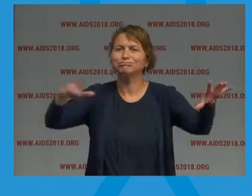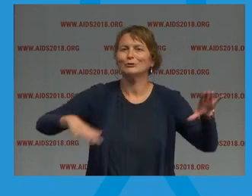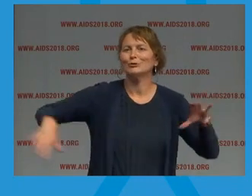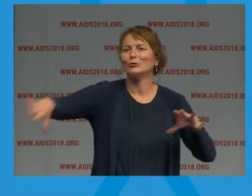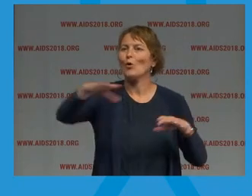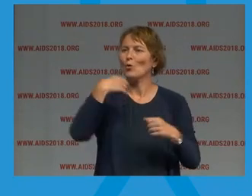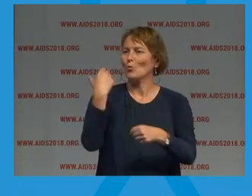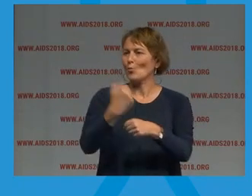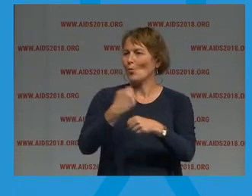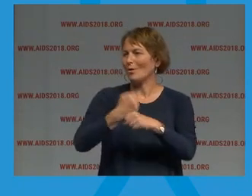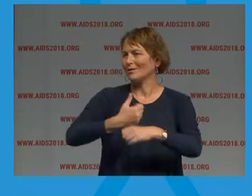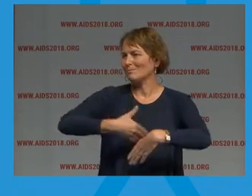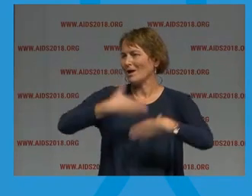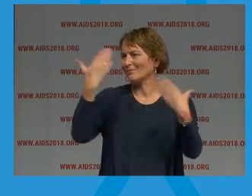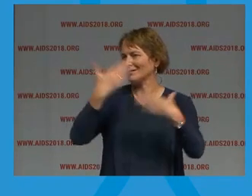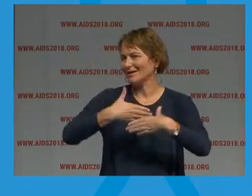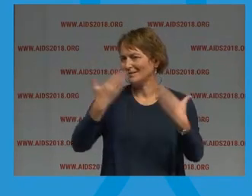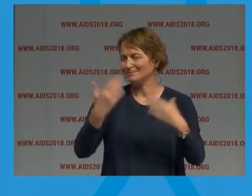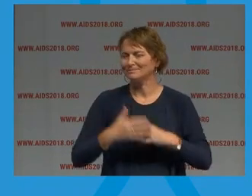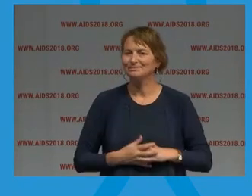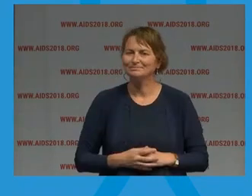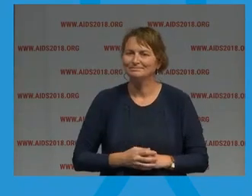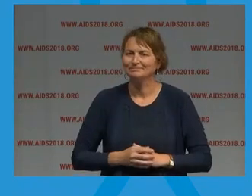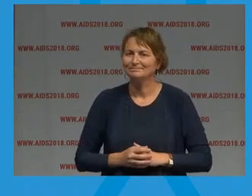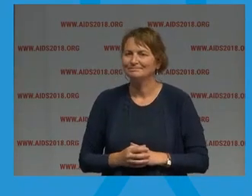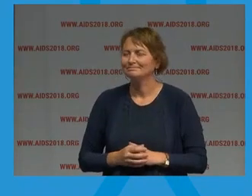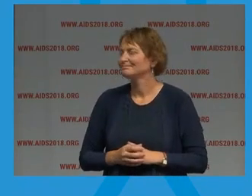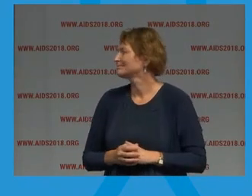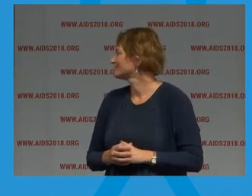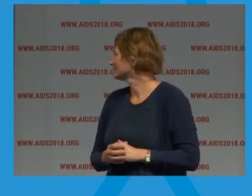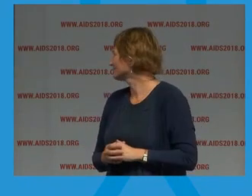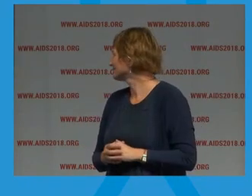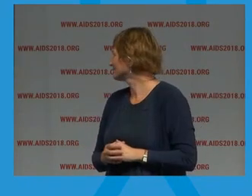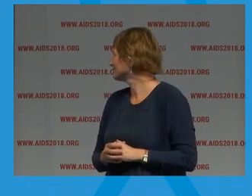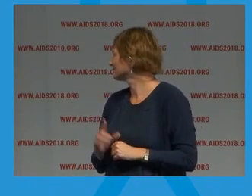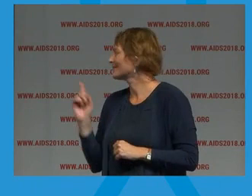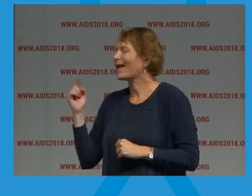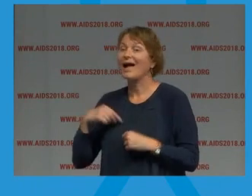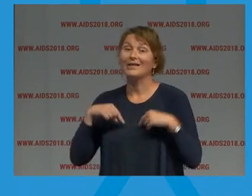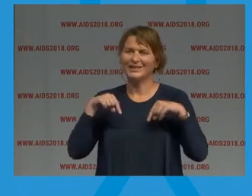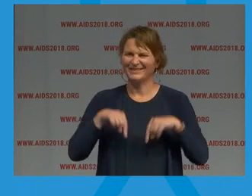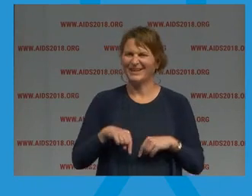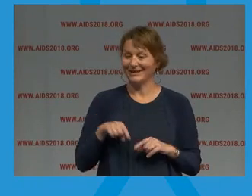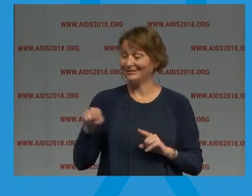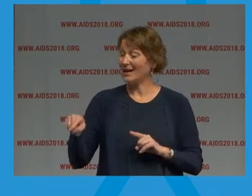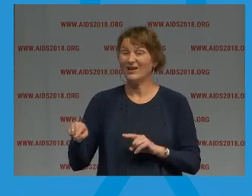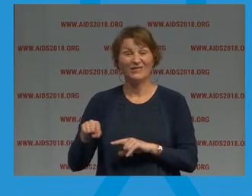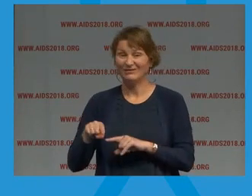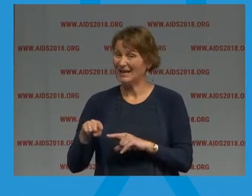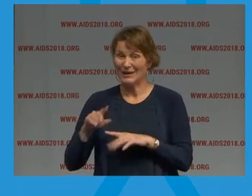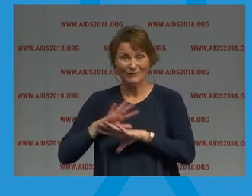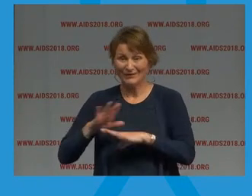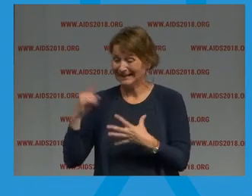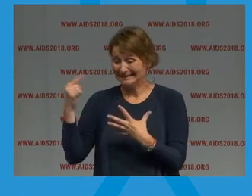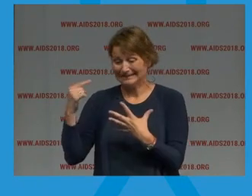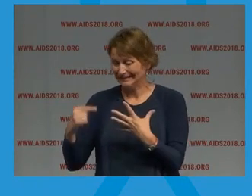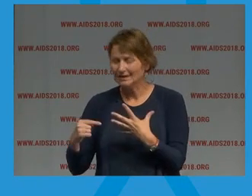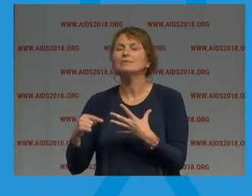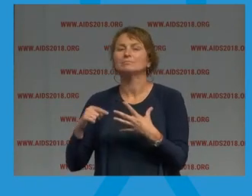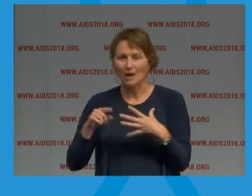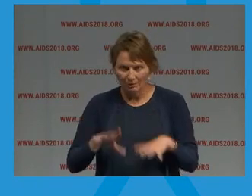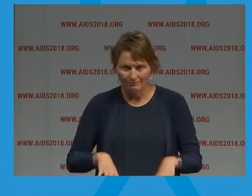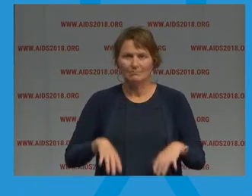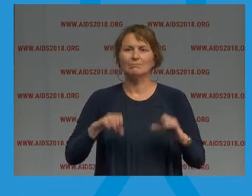every day. I think this is the beginning of the unfinished business of Prudence Mabele, the unfinished business of